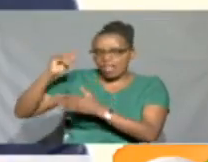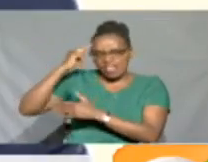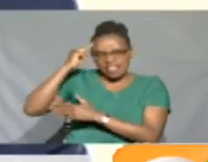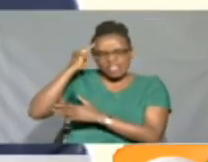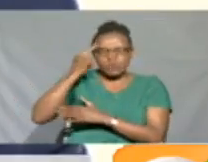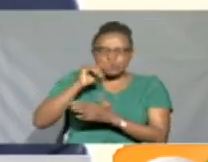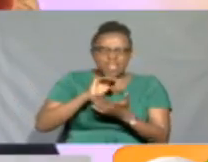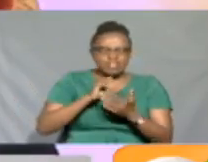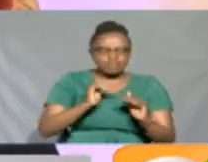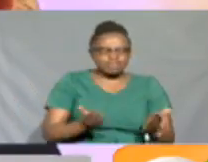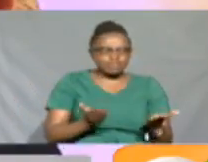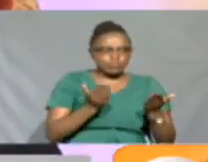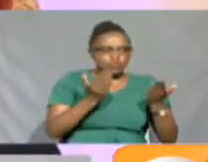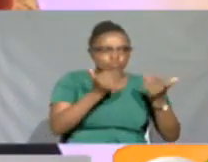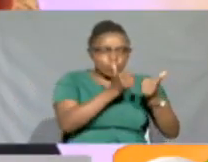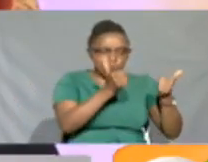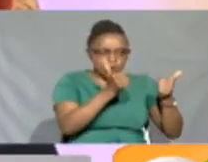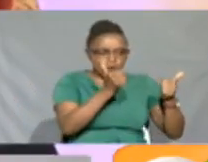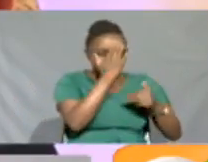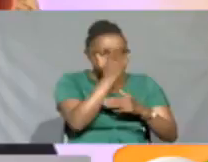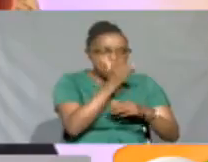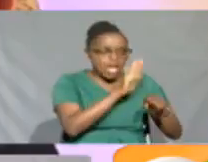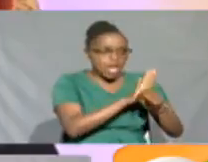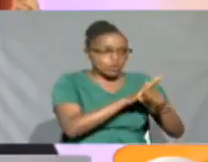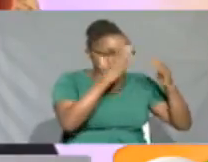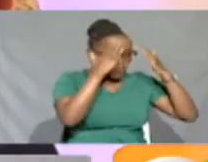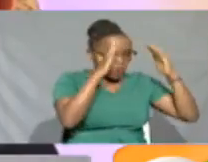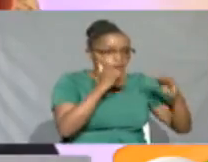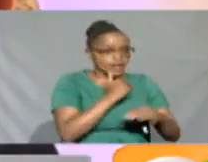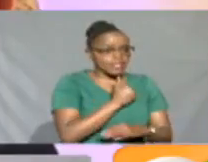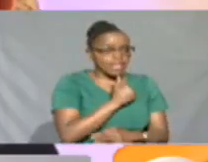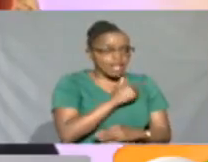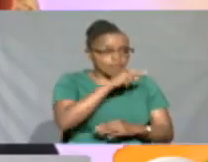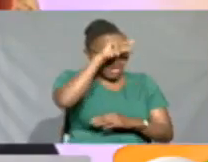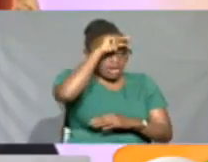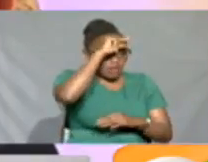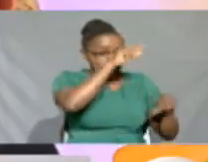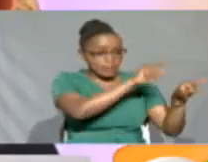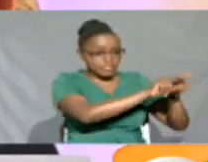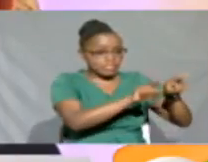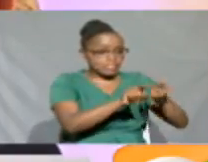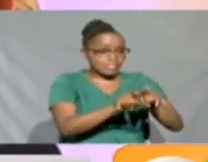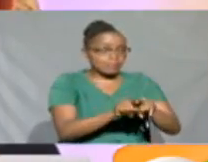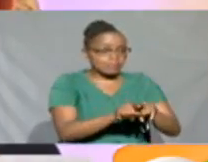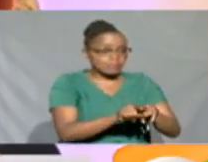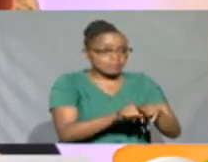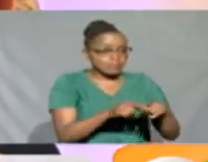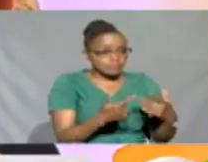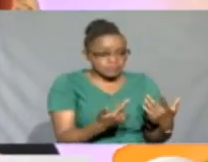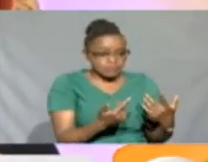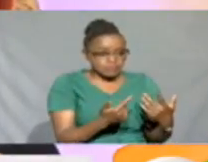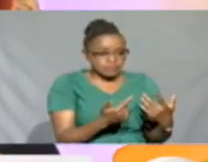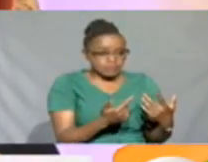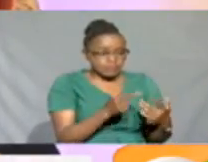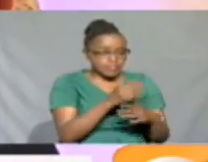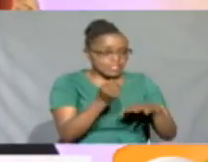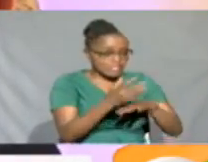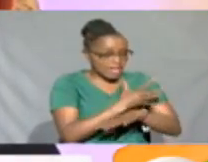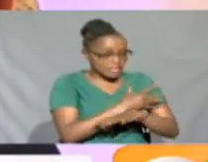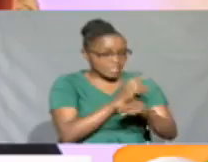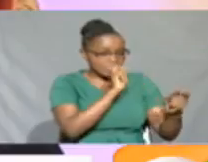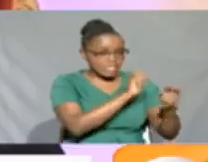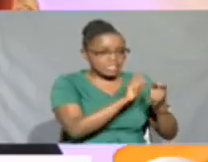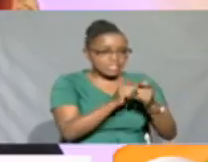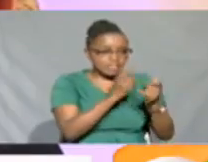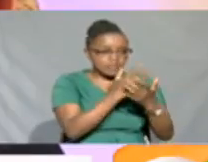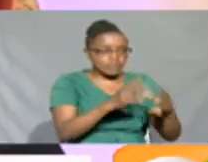getting better as a country. Number one, there's a lot of awareness. The government also leased those cancer screening